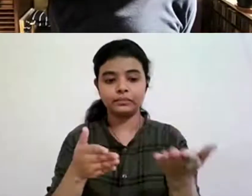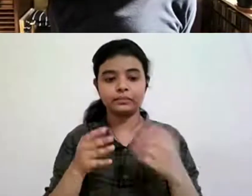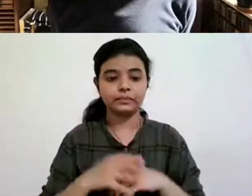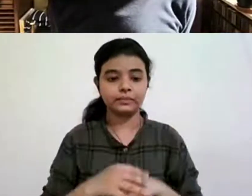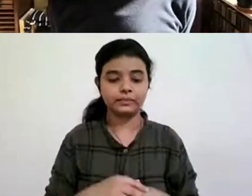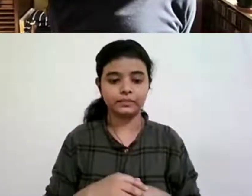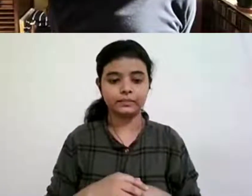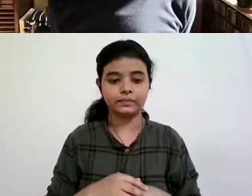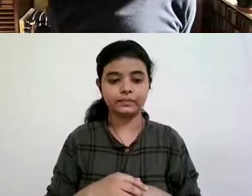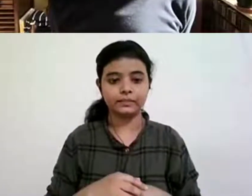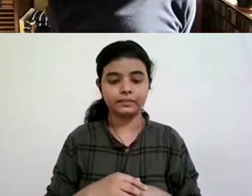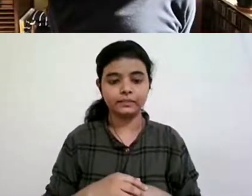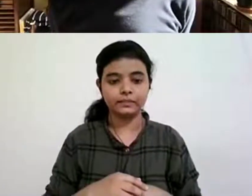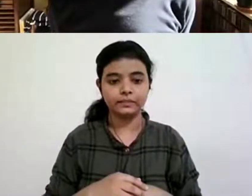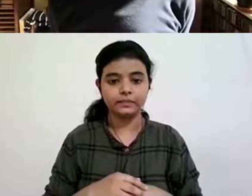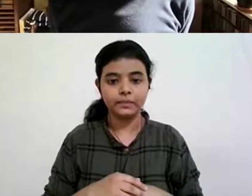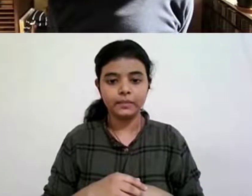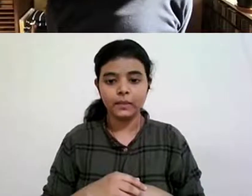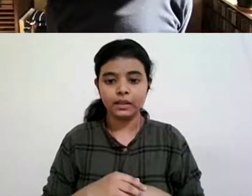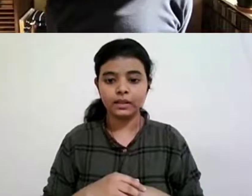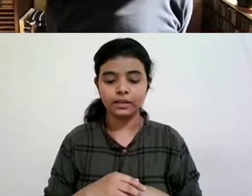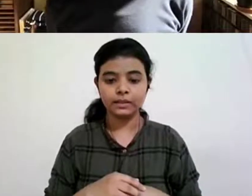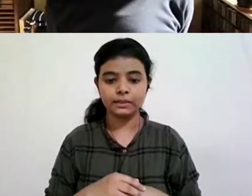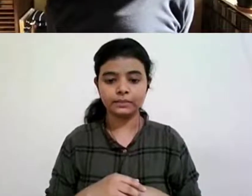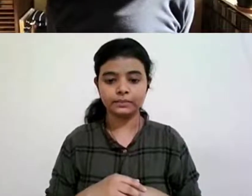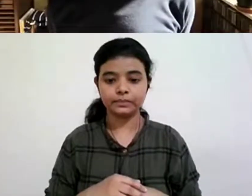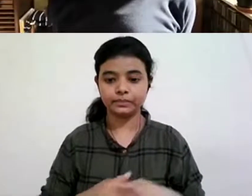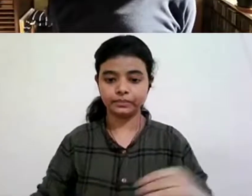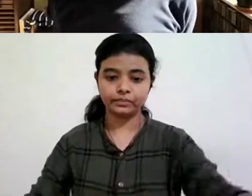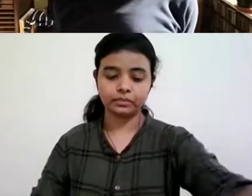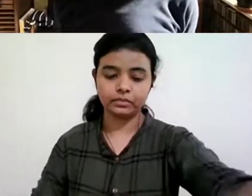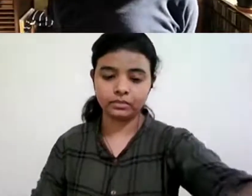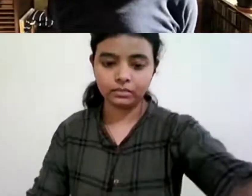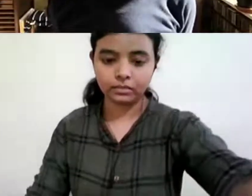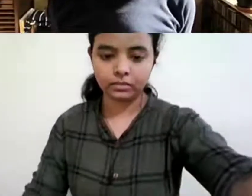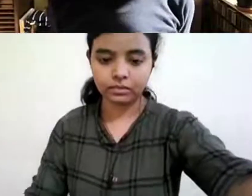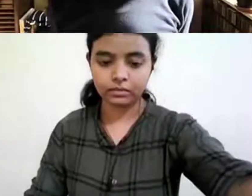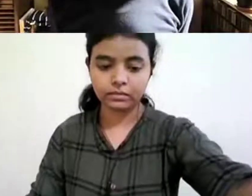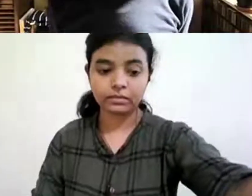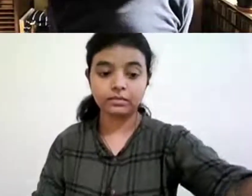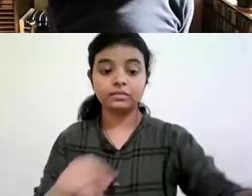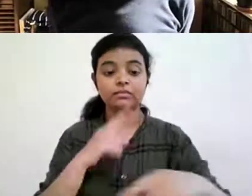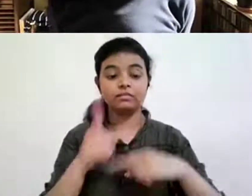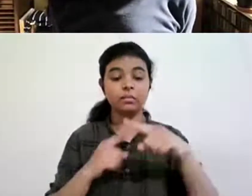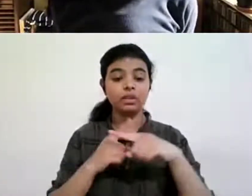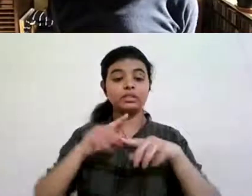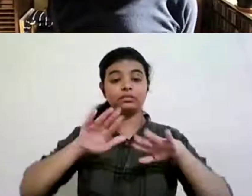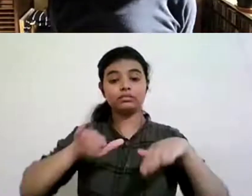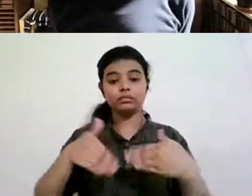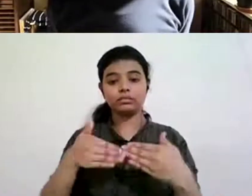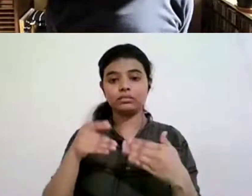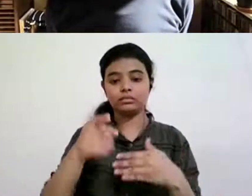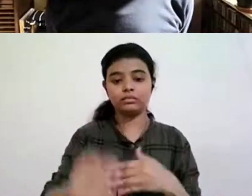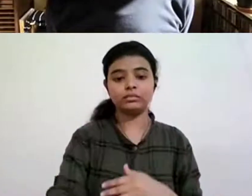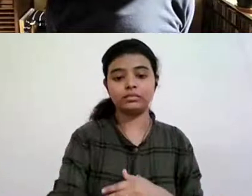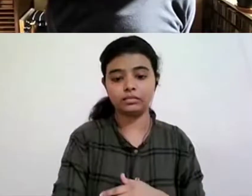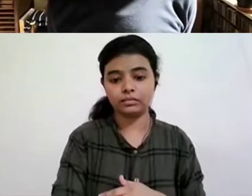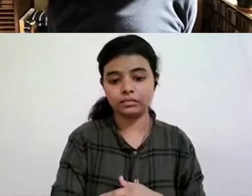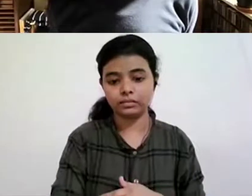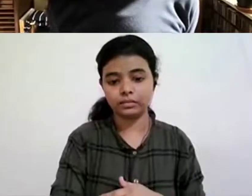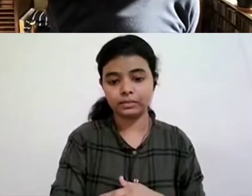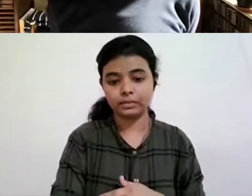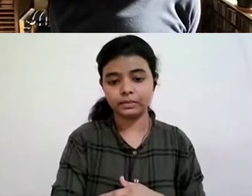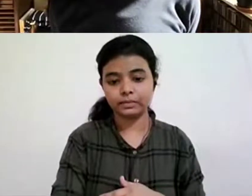session forward and introduce Professor Gregor.